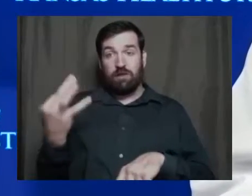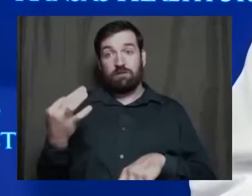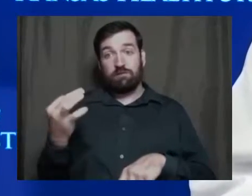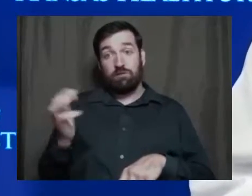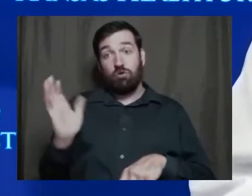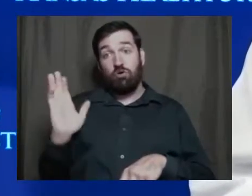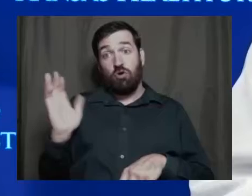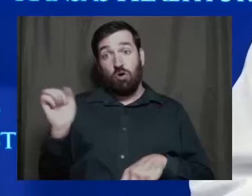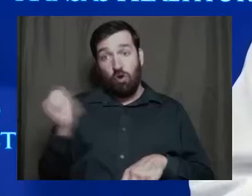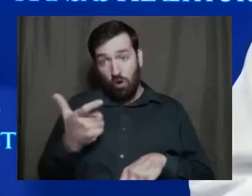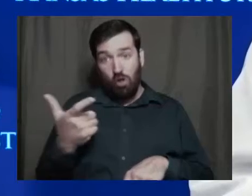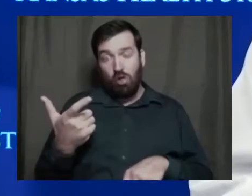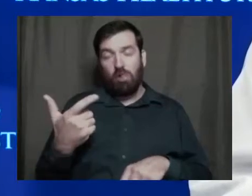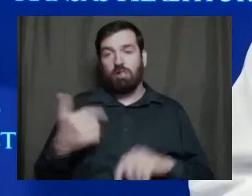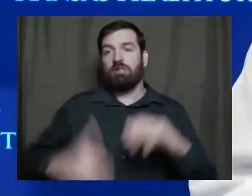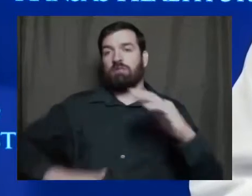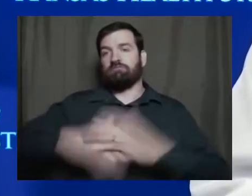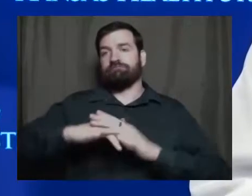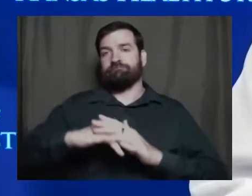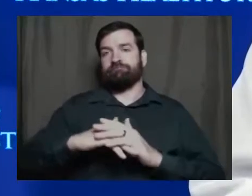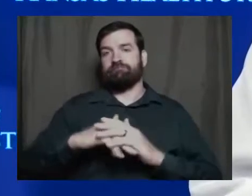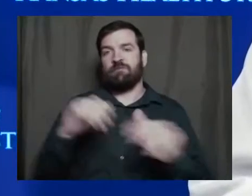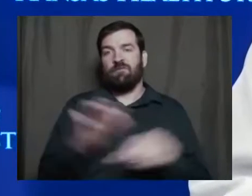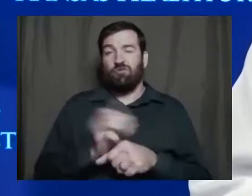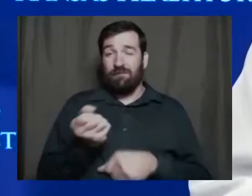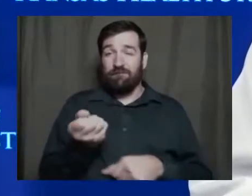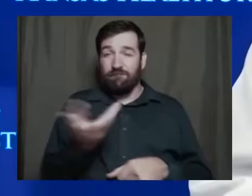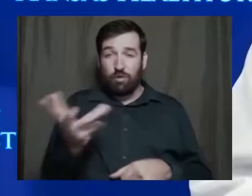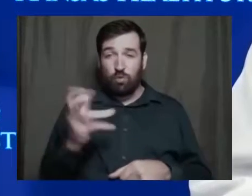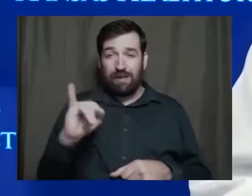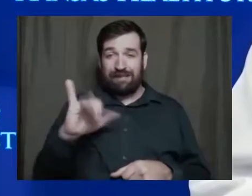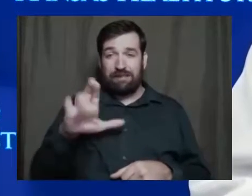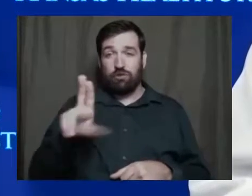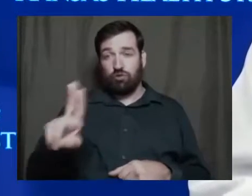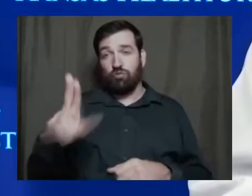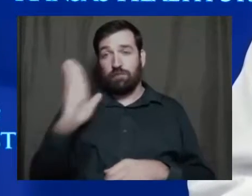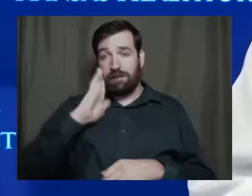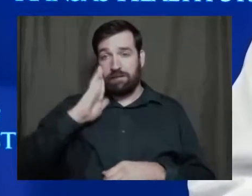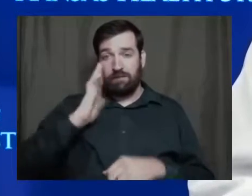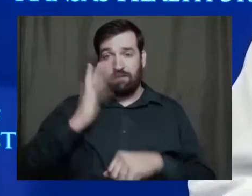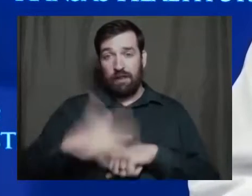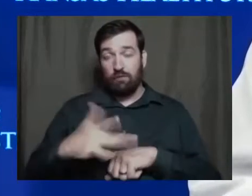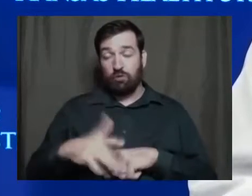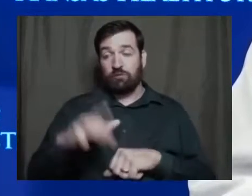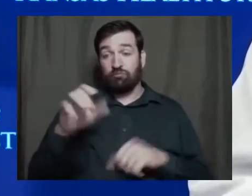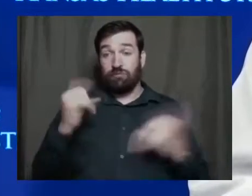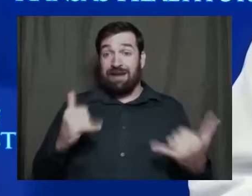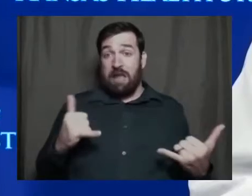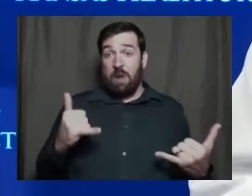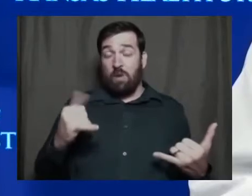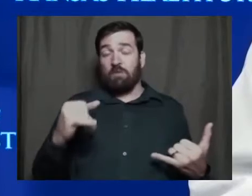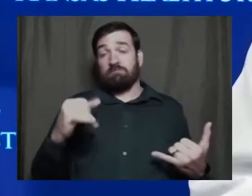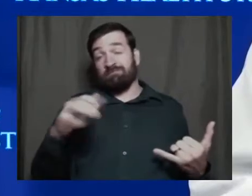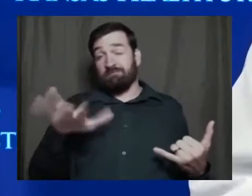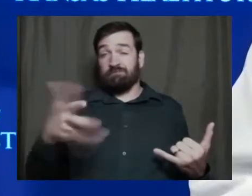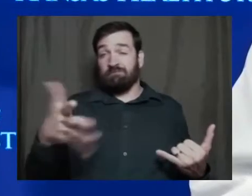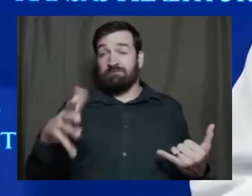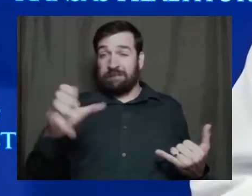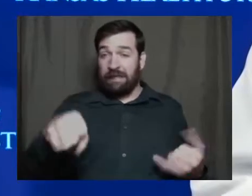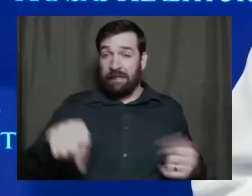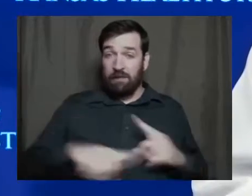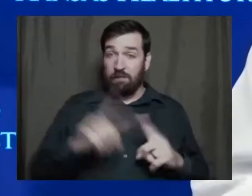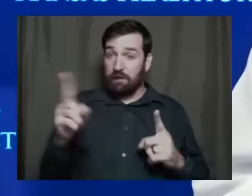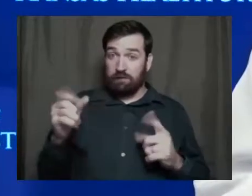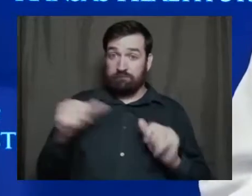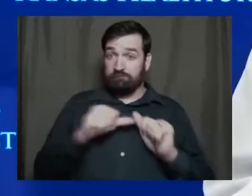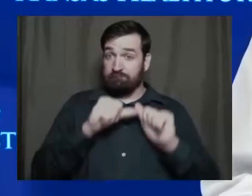few ICU beds left. So the answer is right now, yeah. But if this continues to grow in our city and we look like